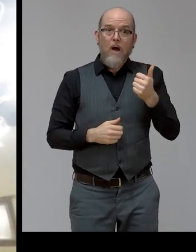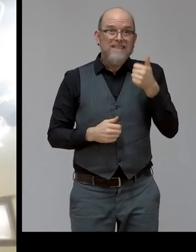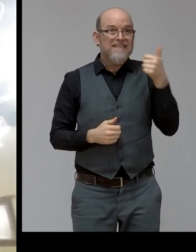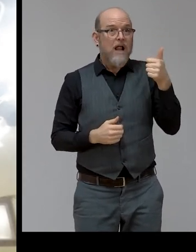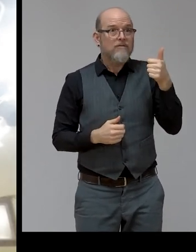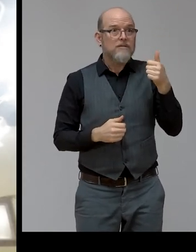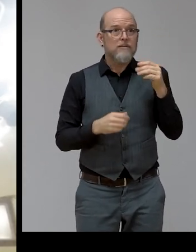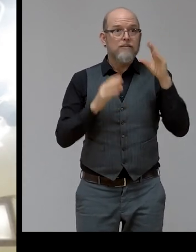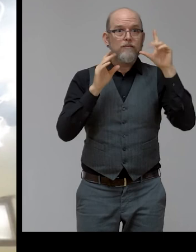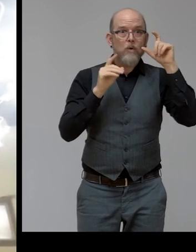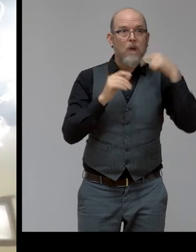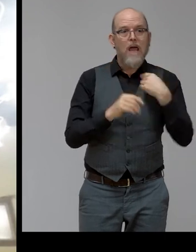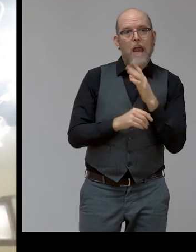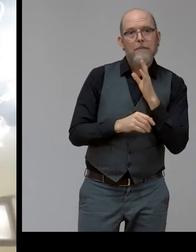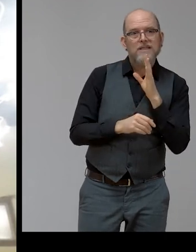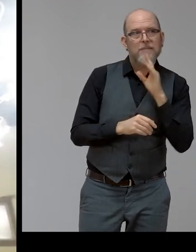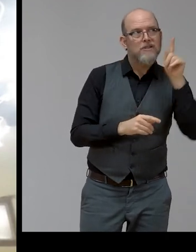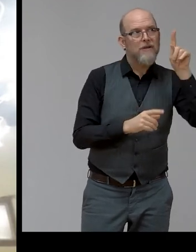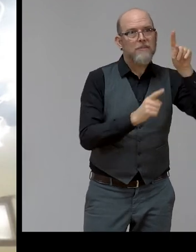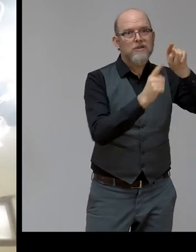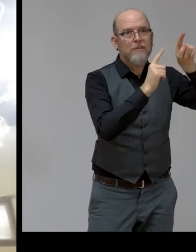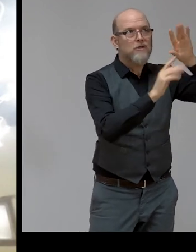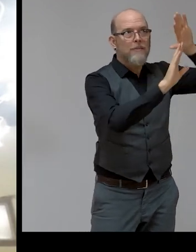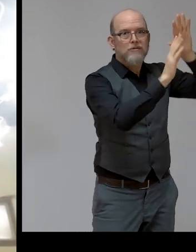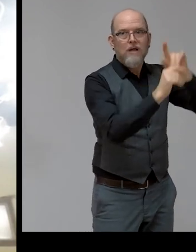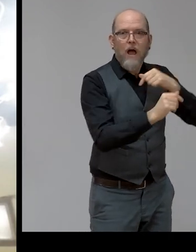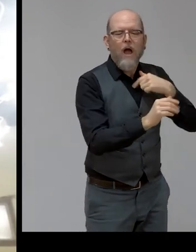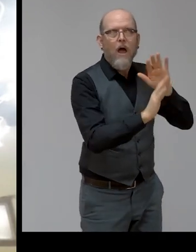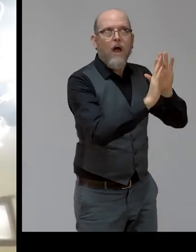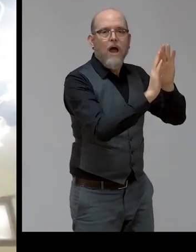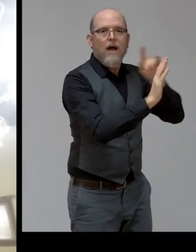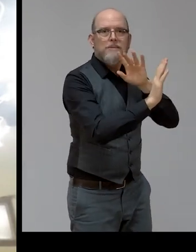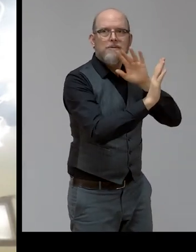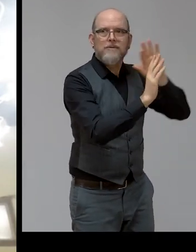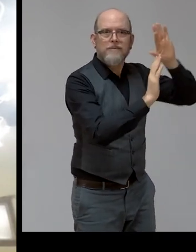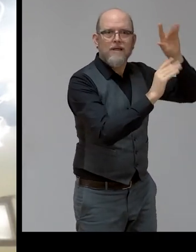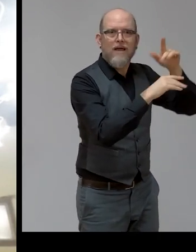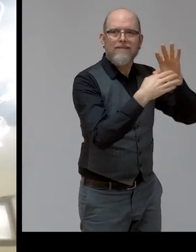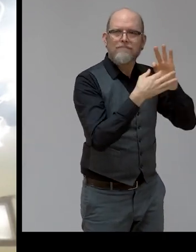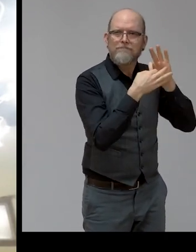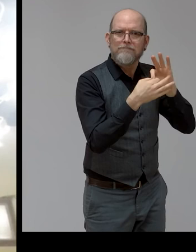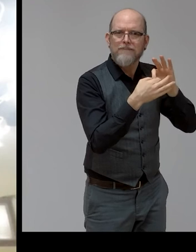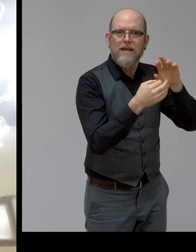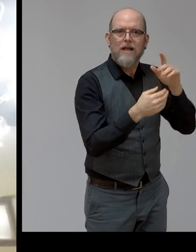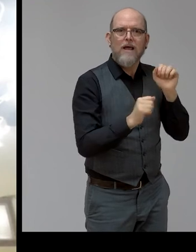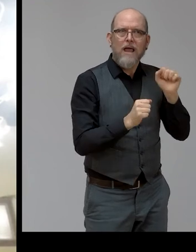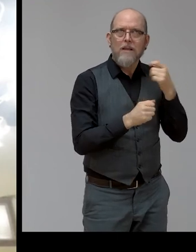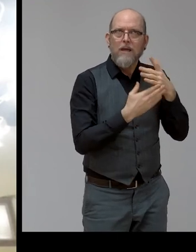picture. Mm-hmm. So it was strange to see people trying to understand the feelings that can